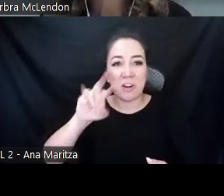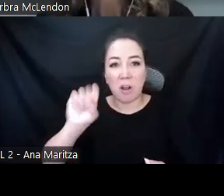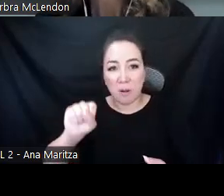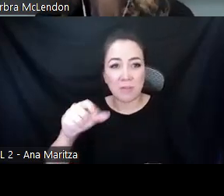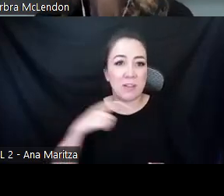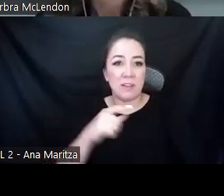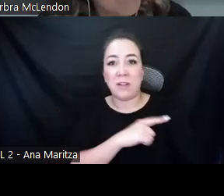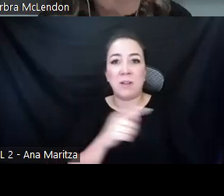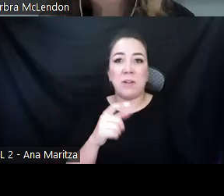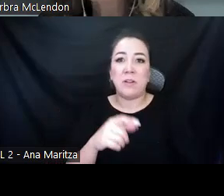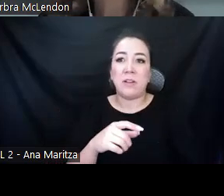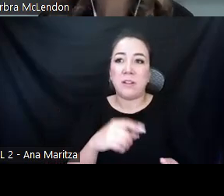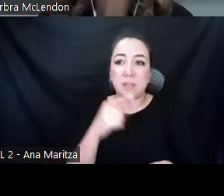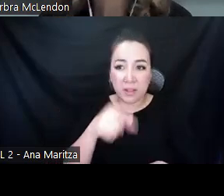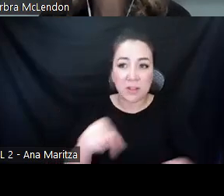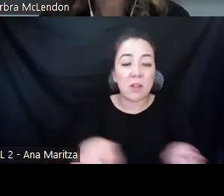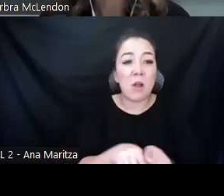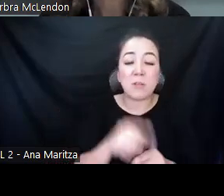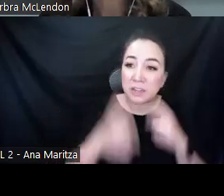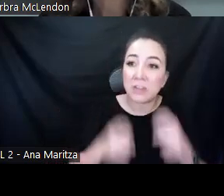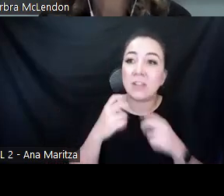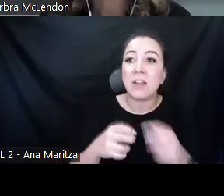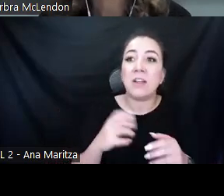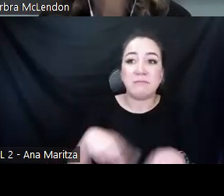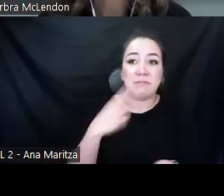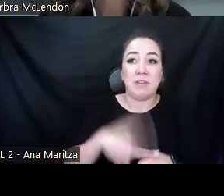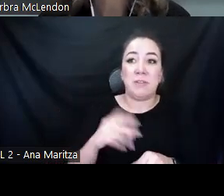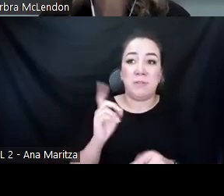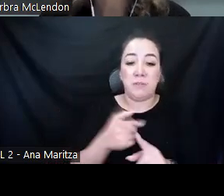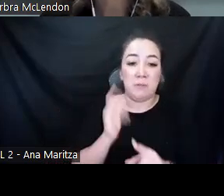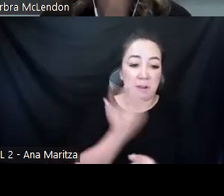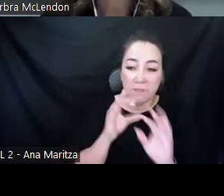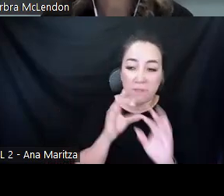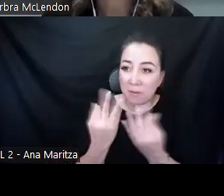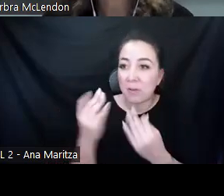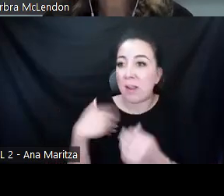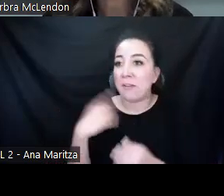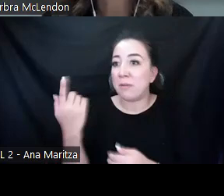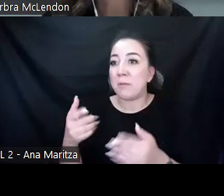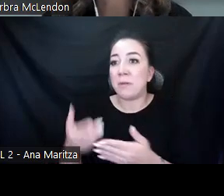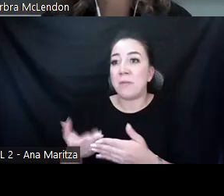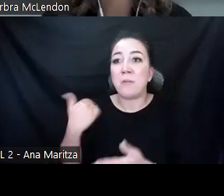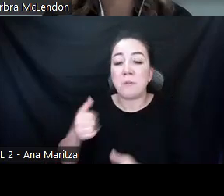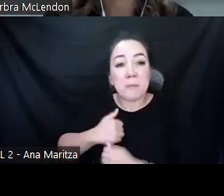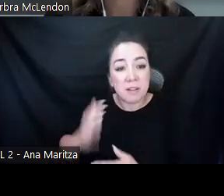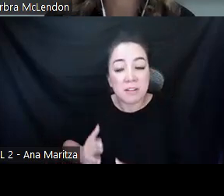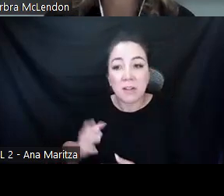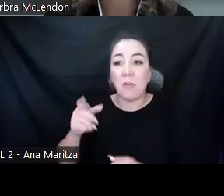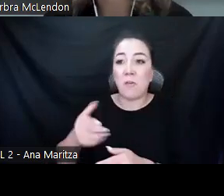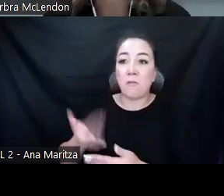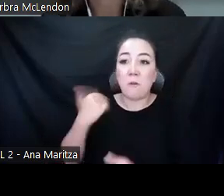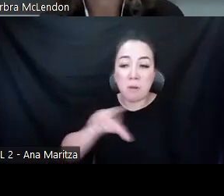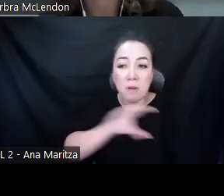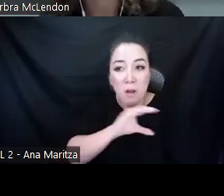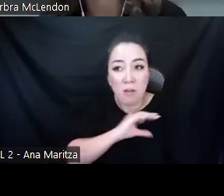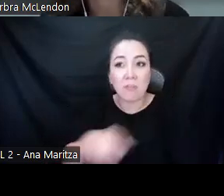update? This is also an issue that has organically risen from our families. You know, you've got someone who might be former military, former law enforcement. They